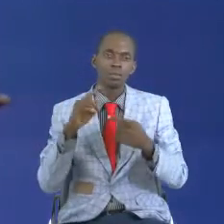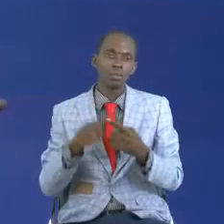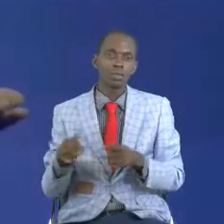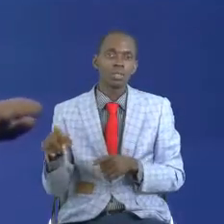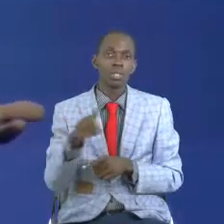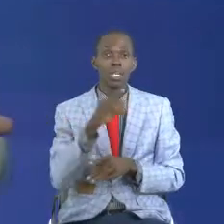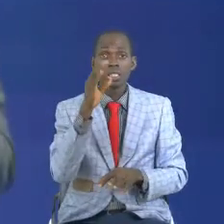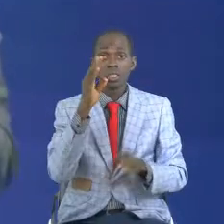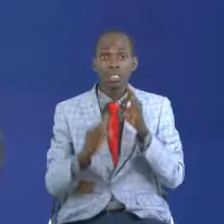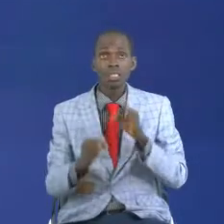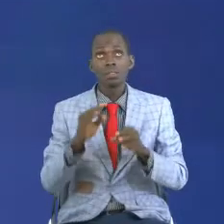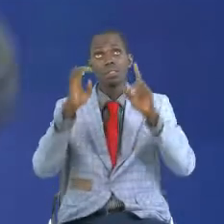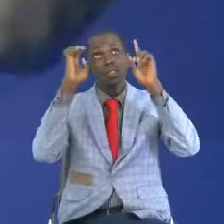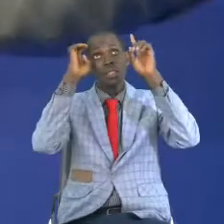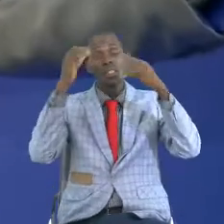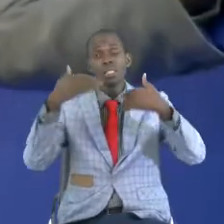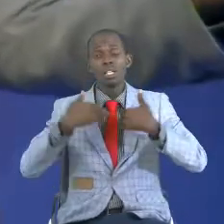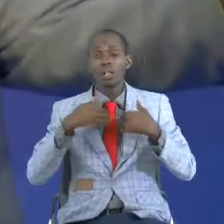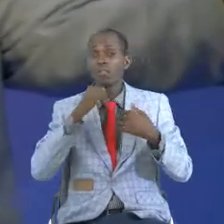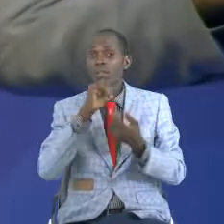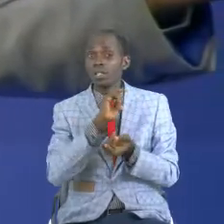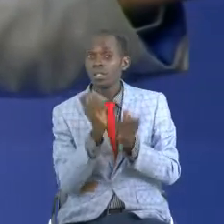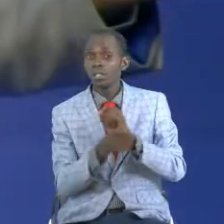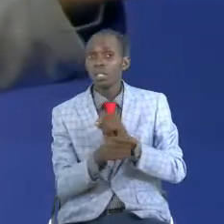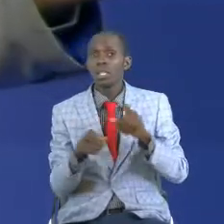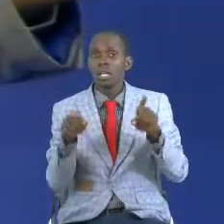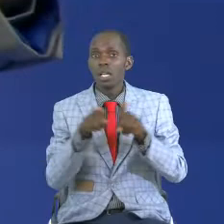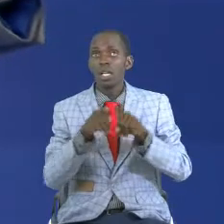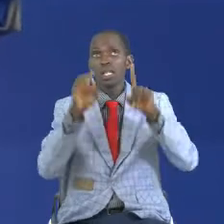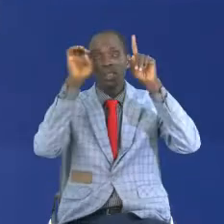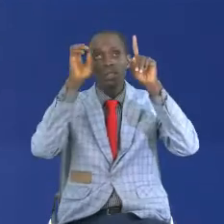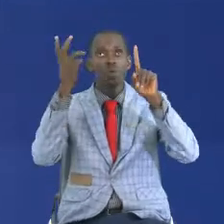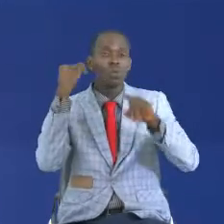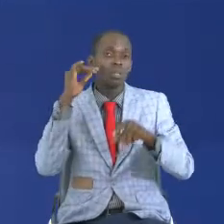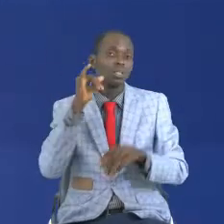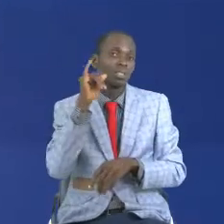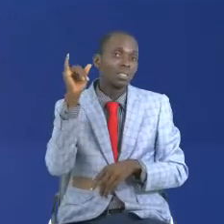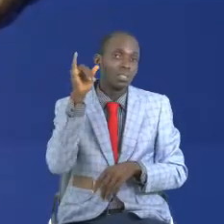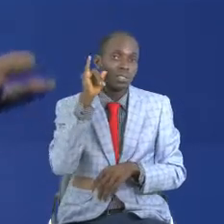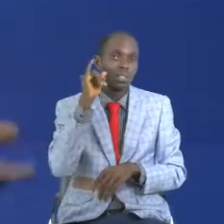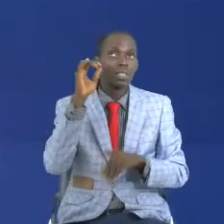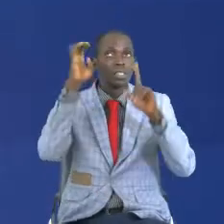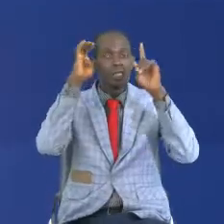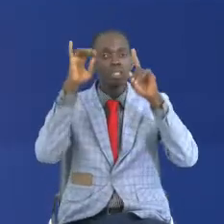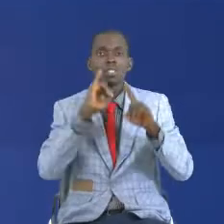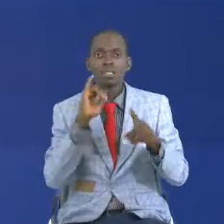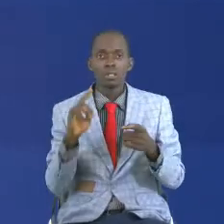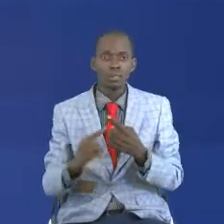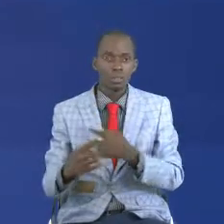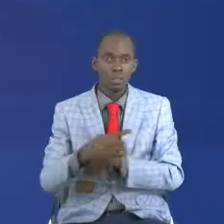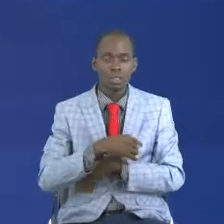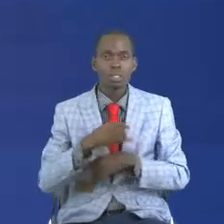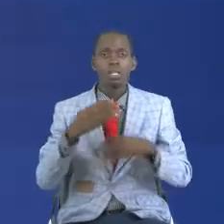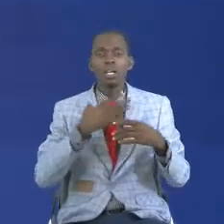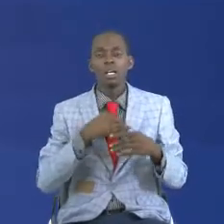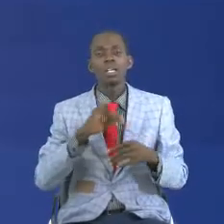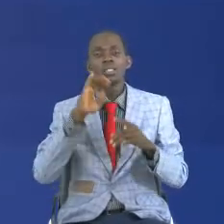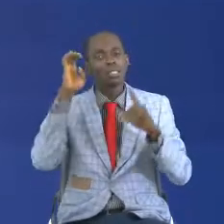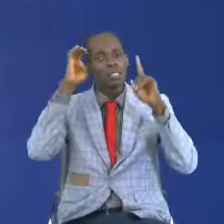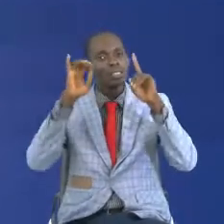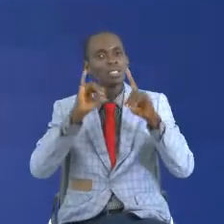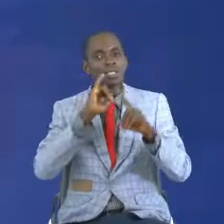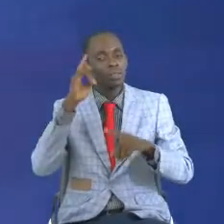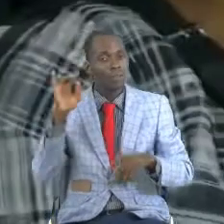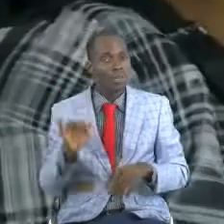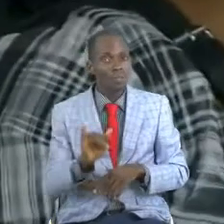not changed, as he was yesterday, he is today, and he is forever, he must do it in your